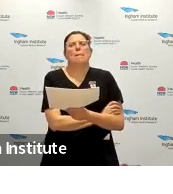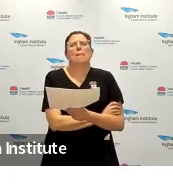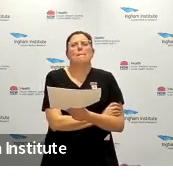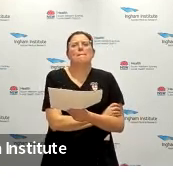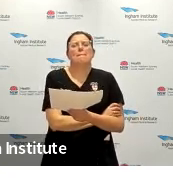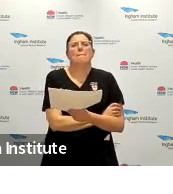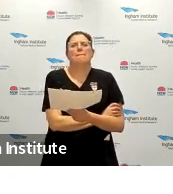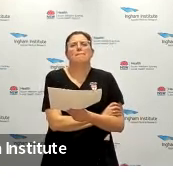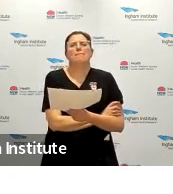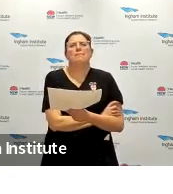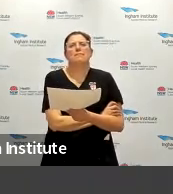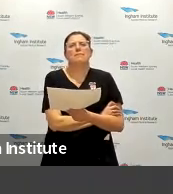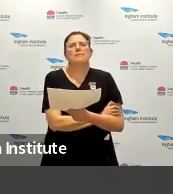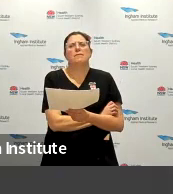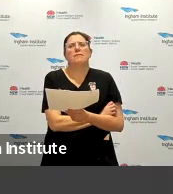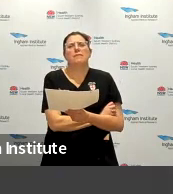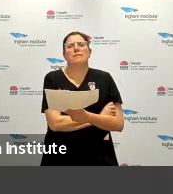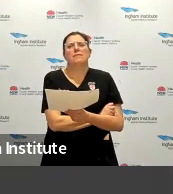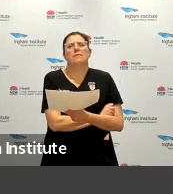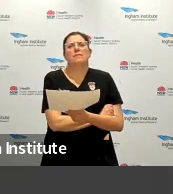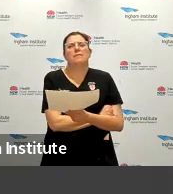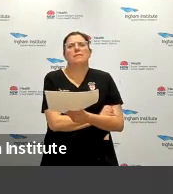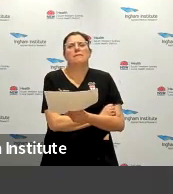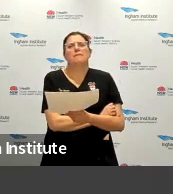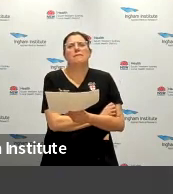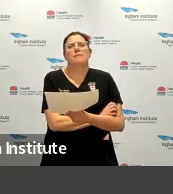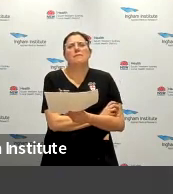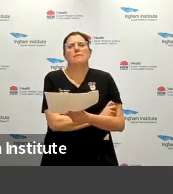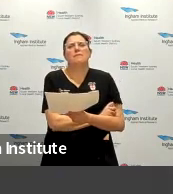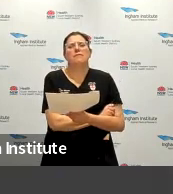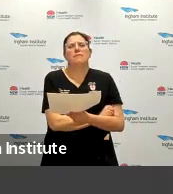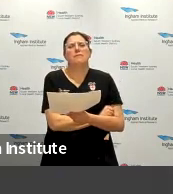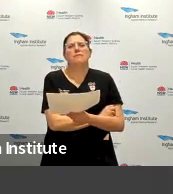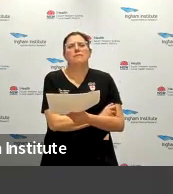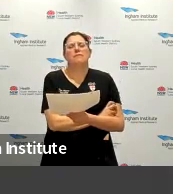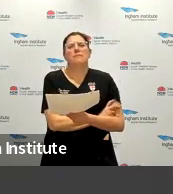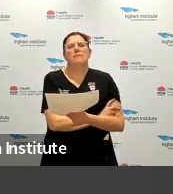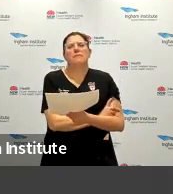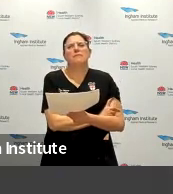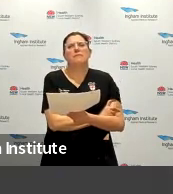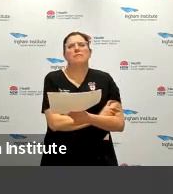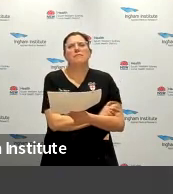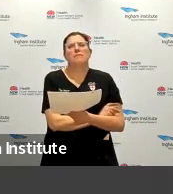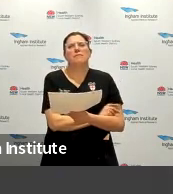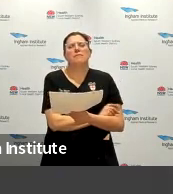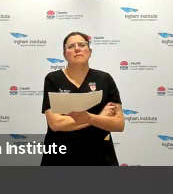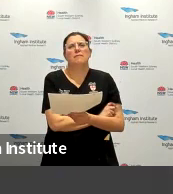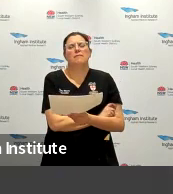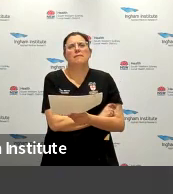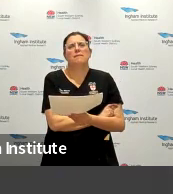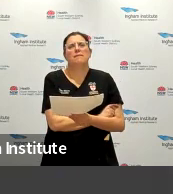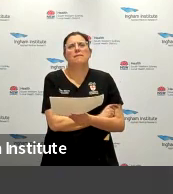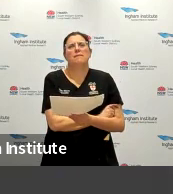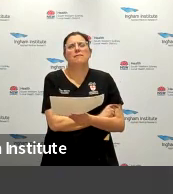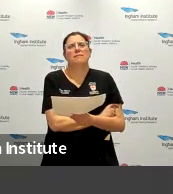bound to the placental surface, which is where the trouble's coming from, and we had a target for treatment. So going back to how we use